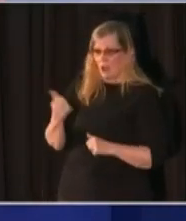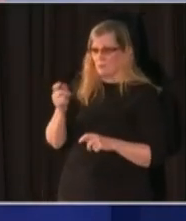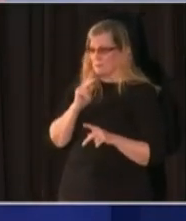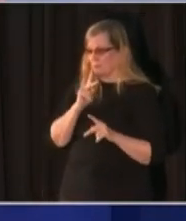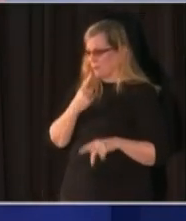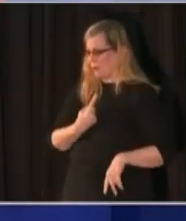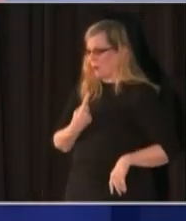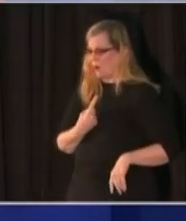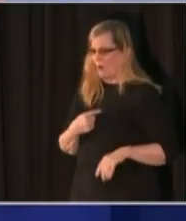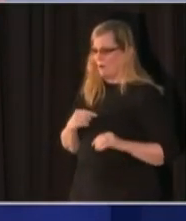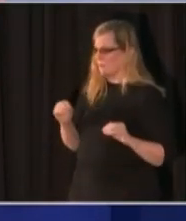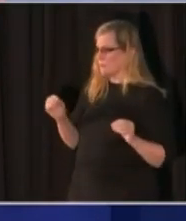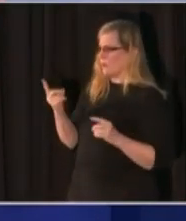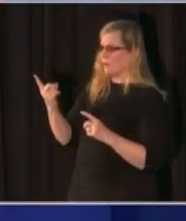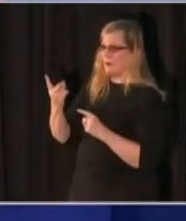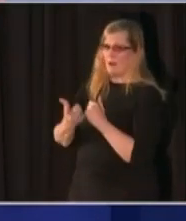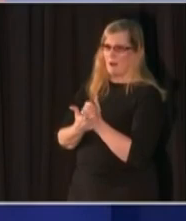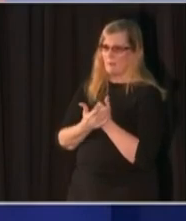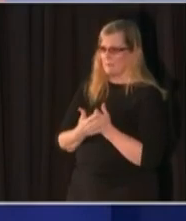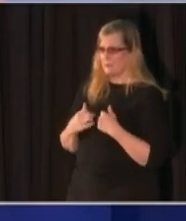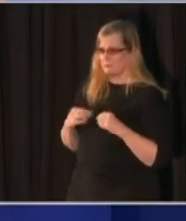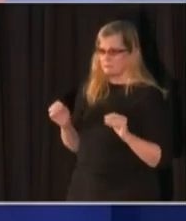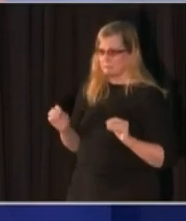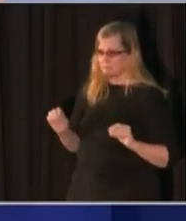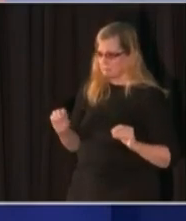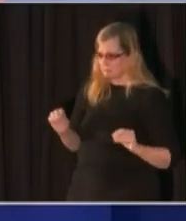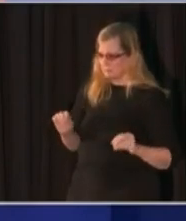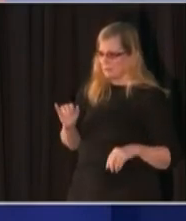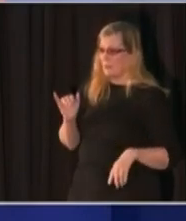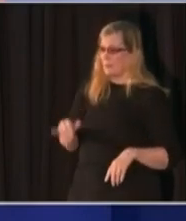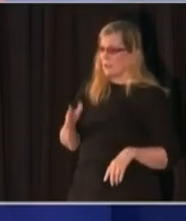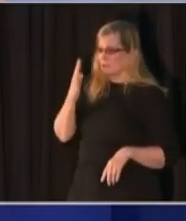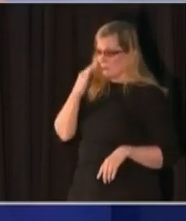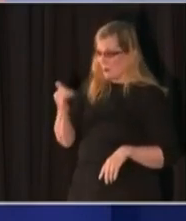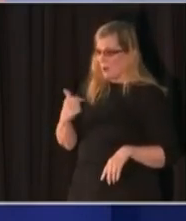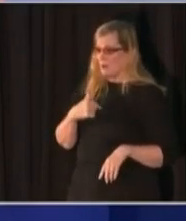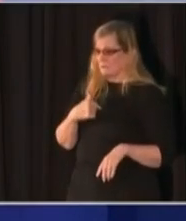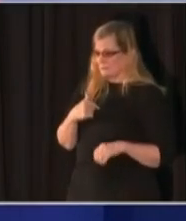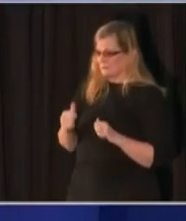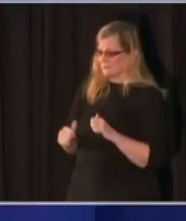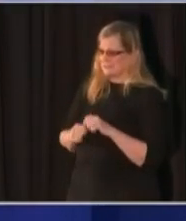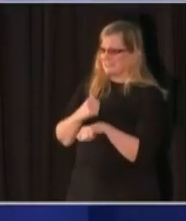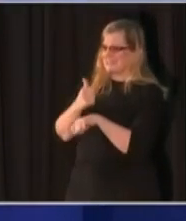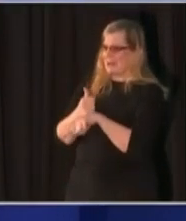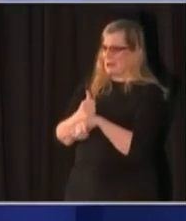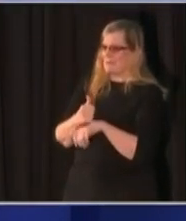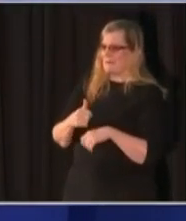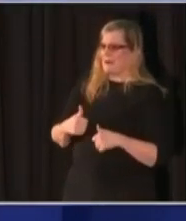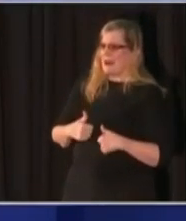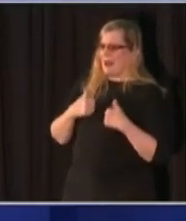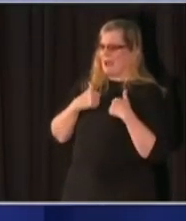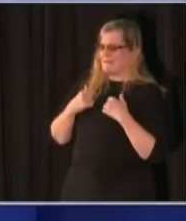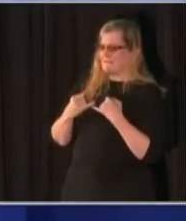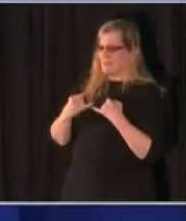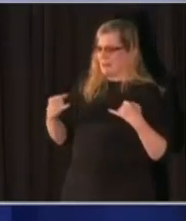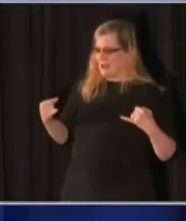why we are creating a new opportunity, a lifeline really, to make sure people have what they